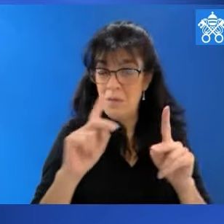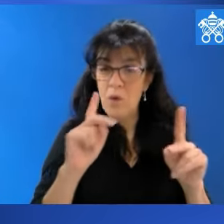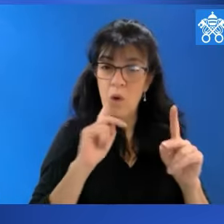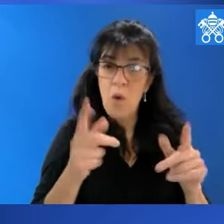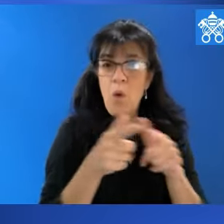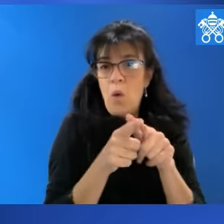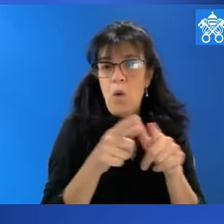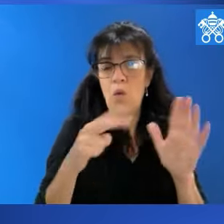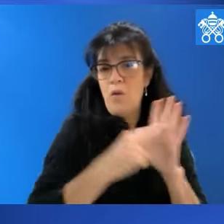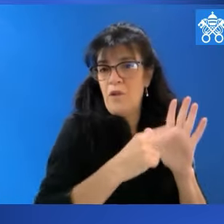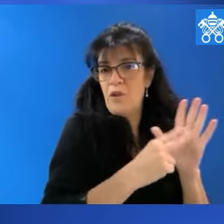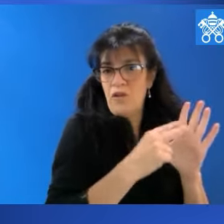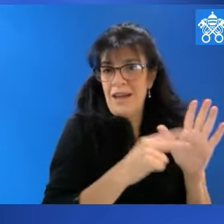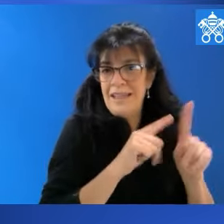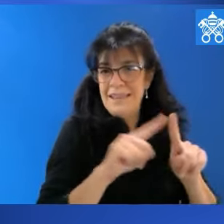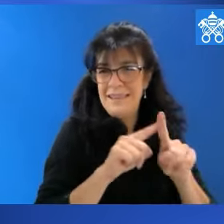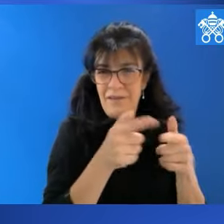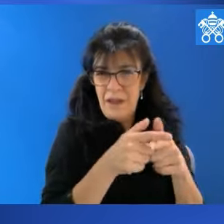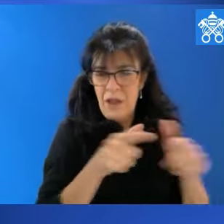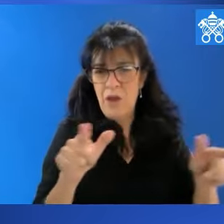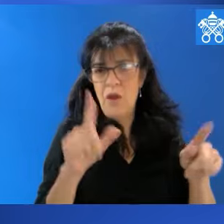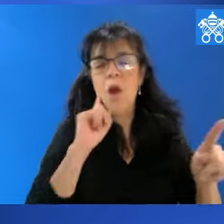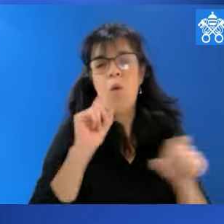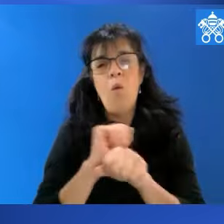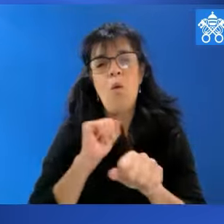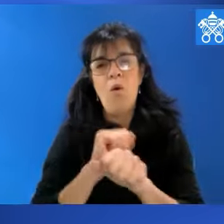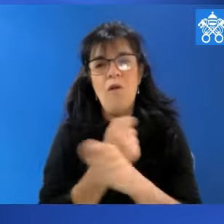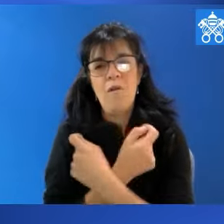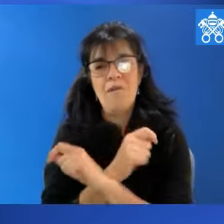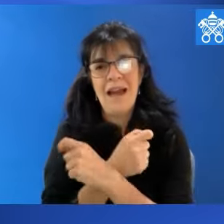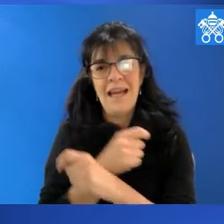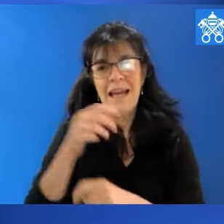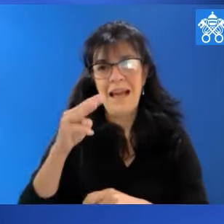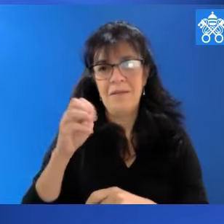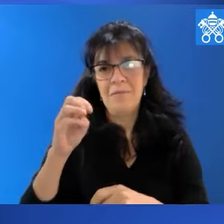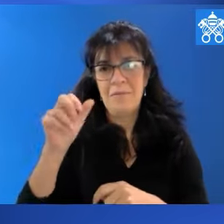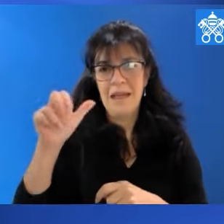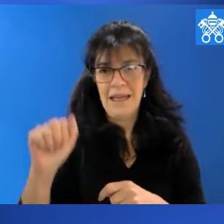are employees of Vatican Media, Vatican Radio.